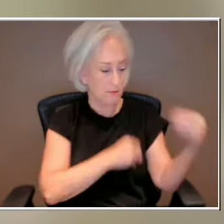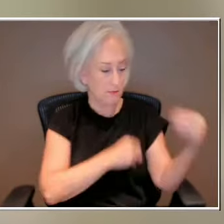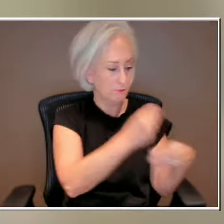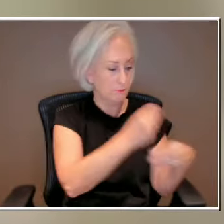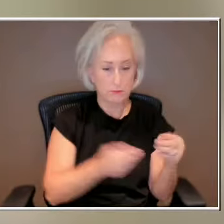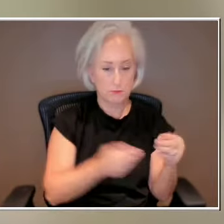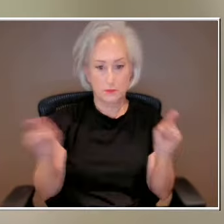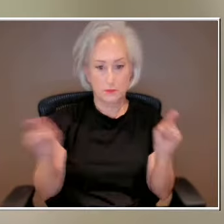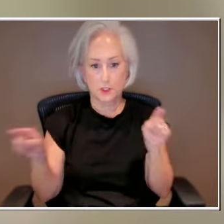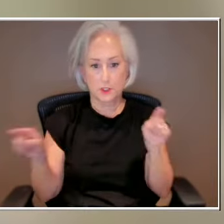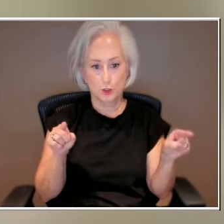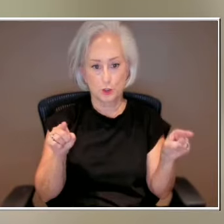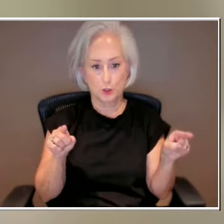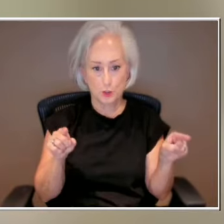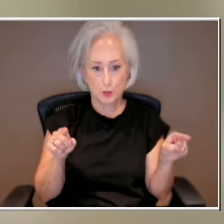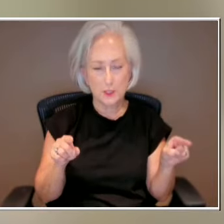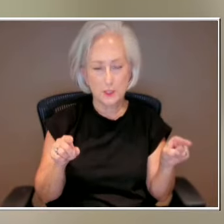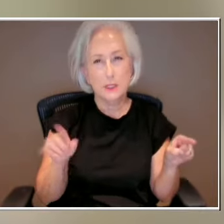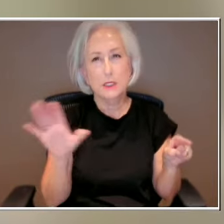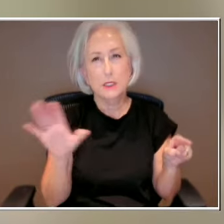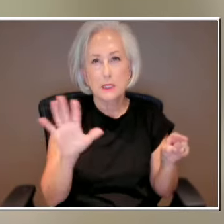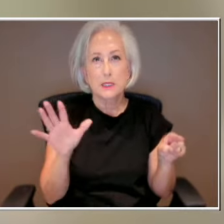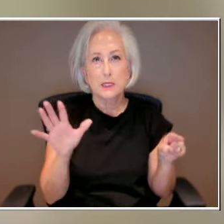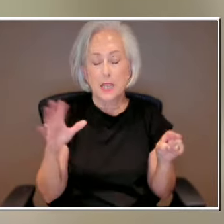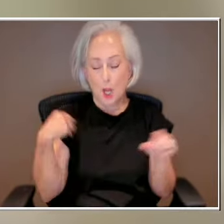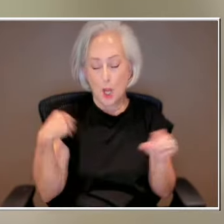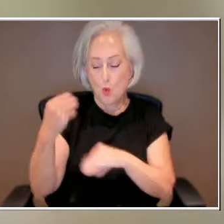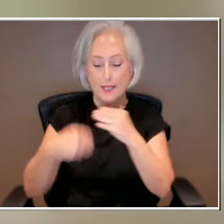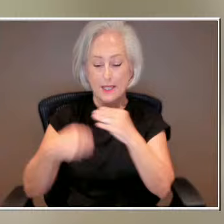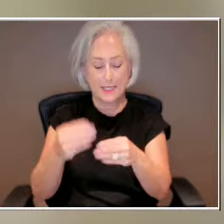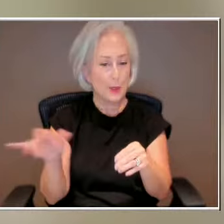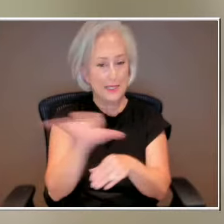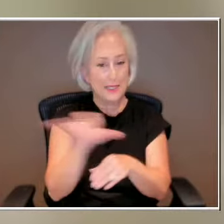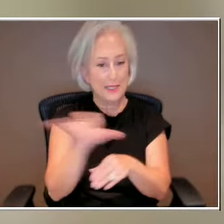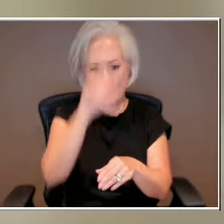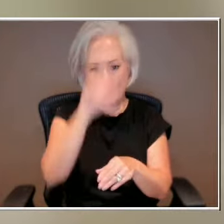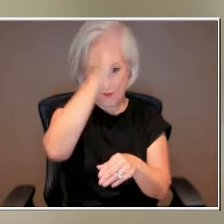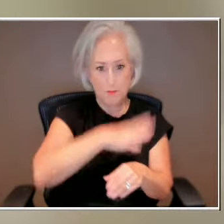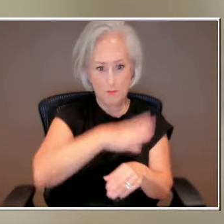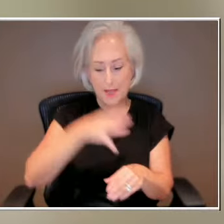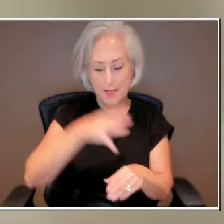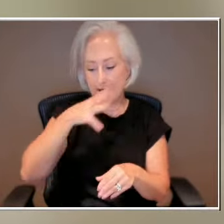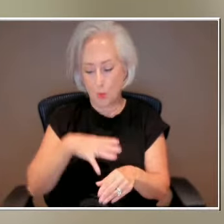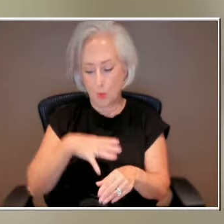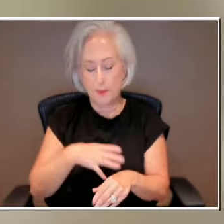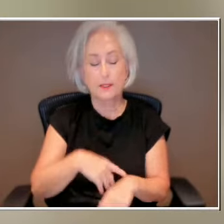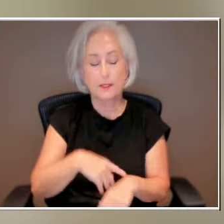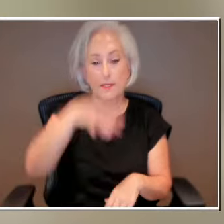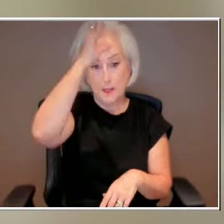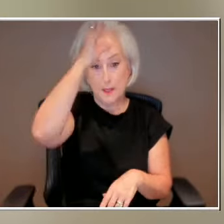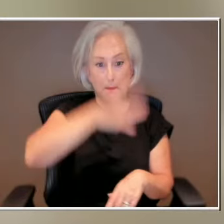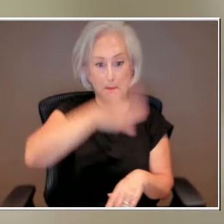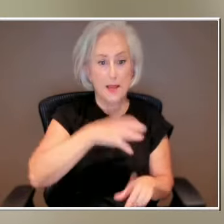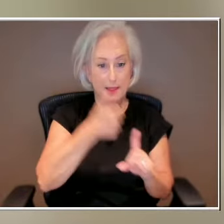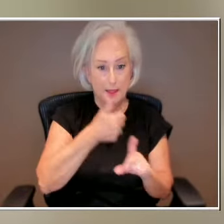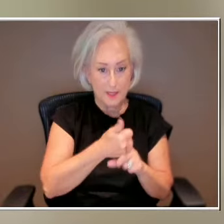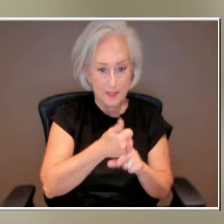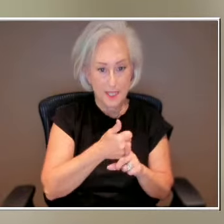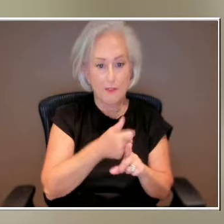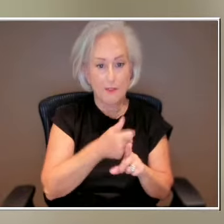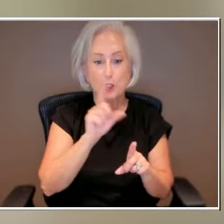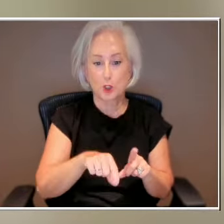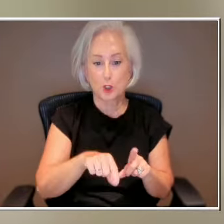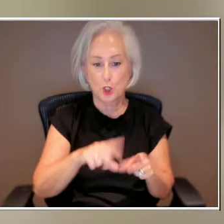breast cancer is similar if it's in men and women. Men who are diagnosed with breast cancer should get genetic testing. If they have a